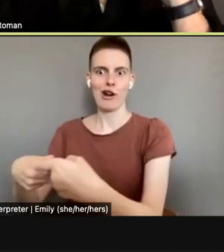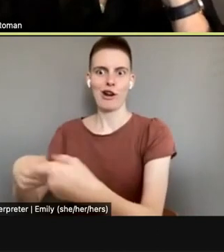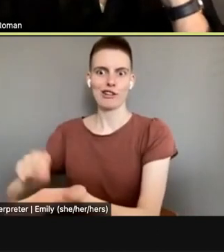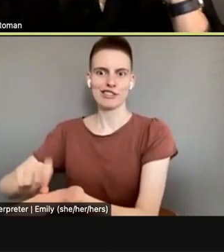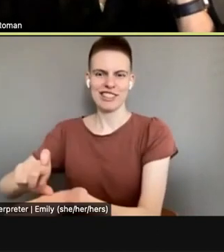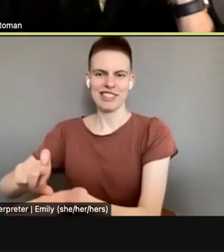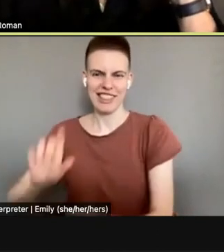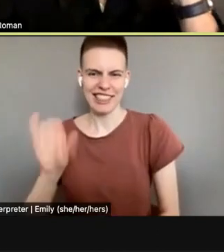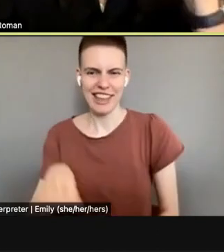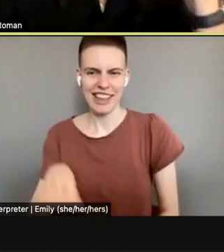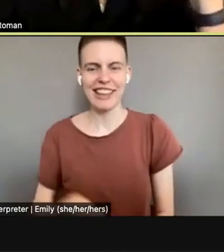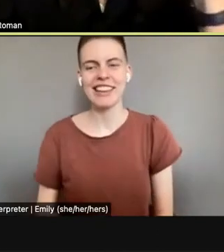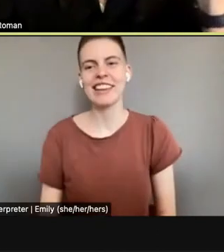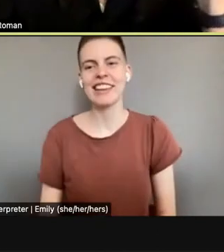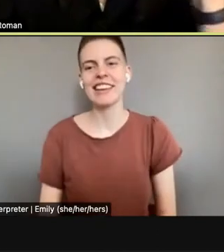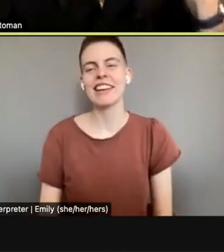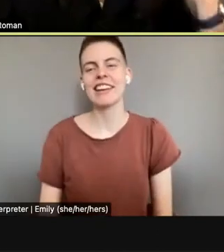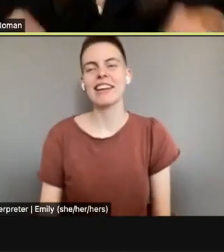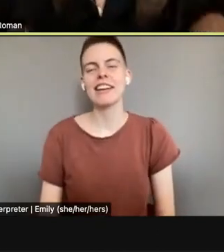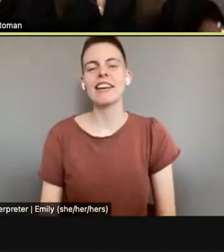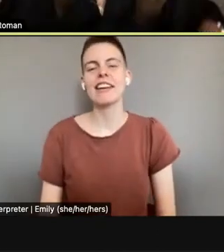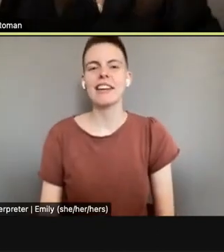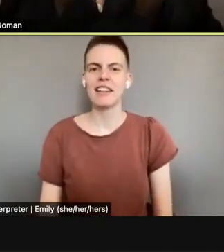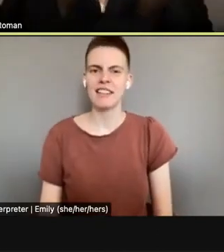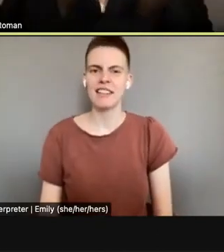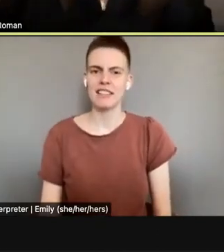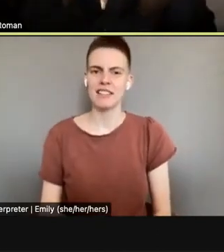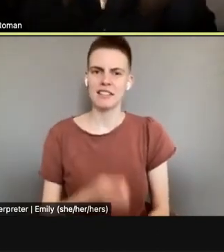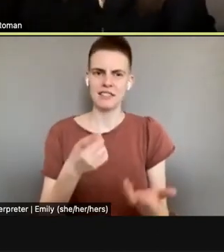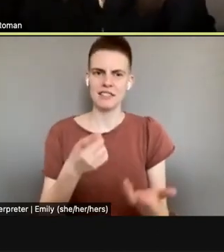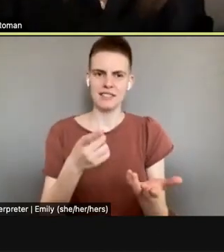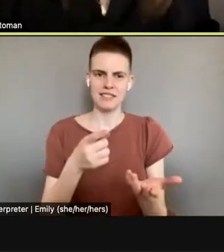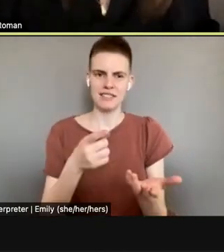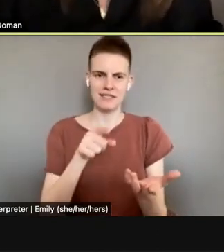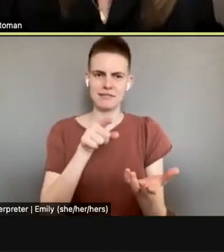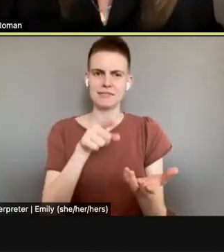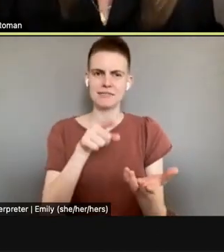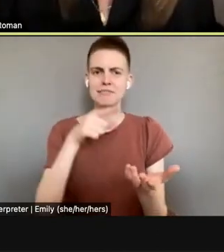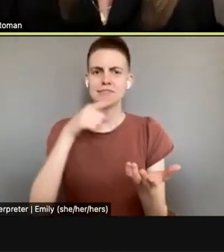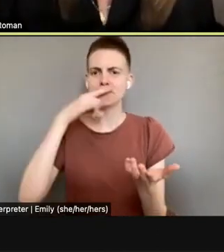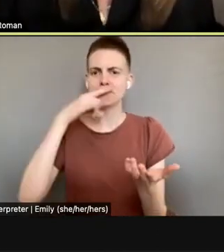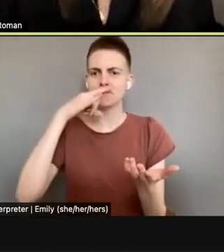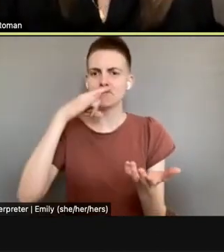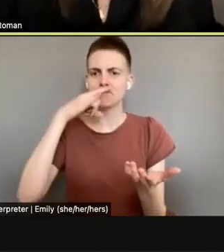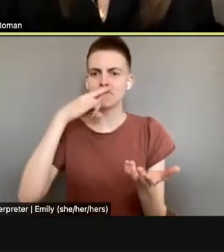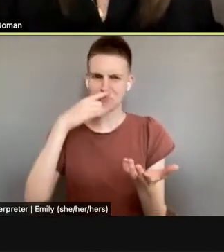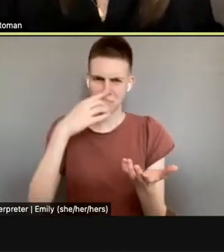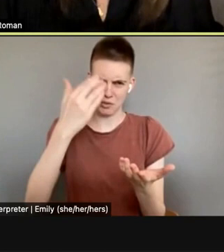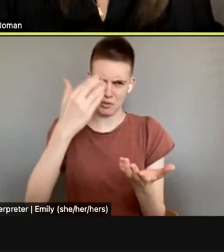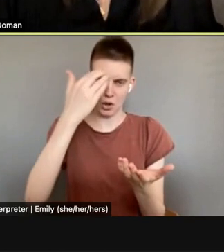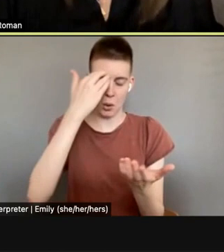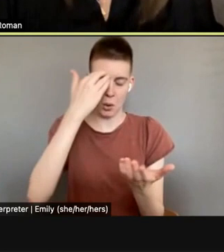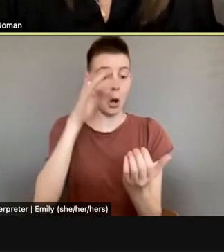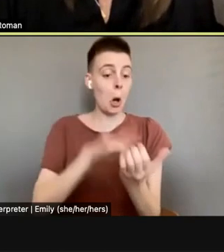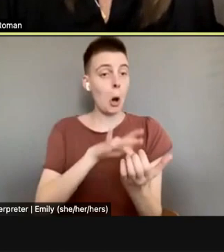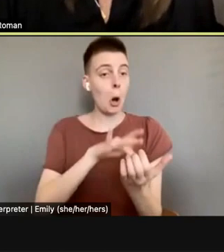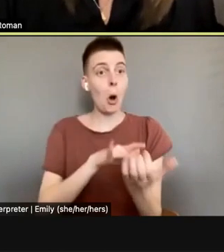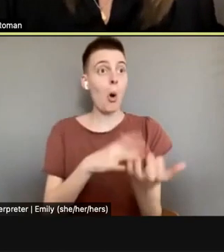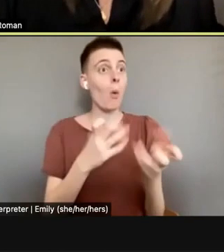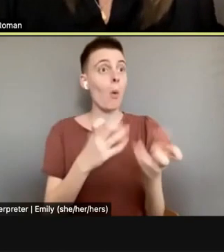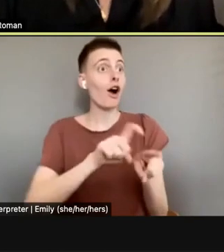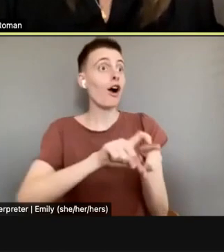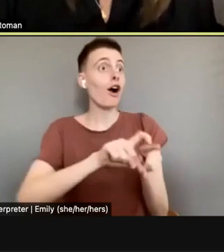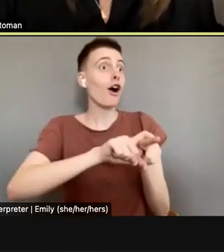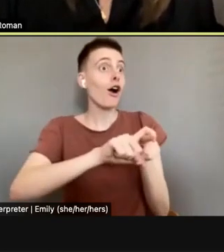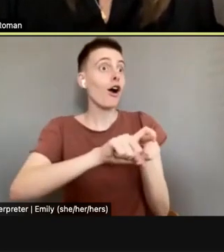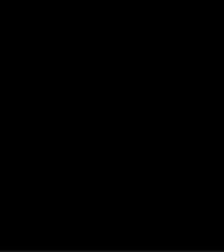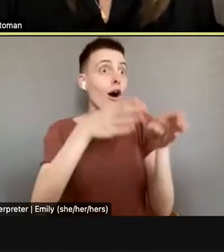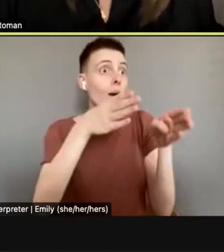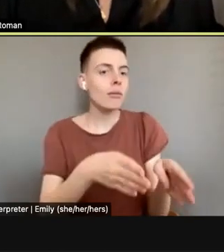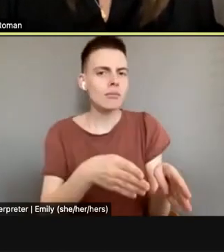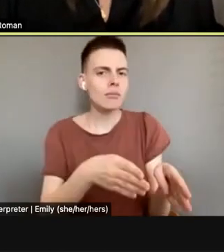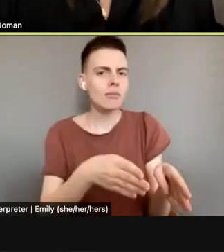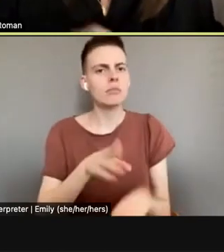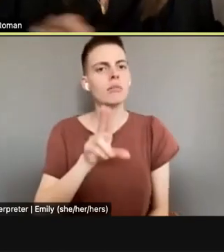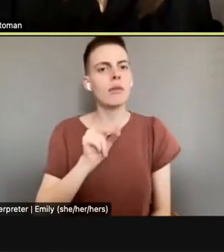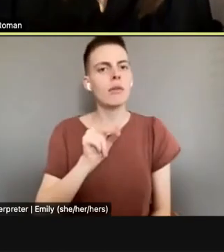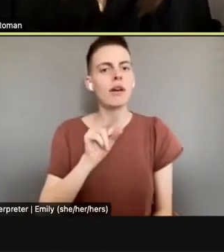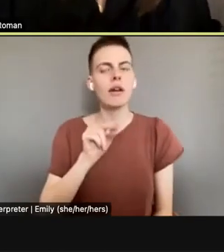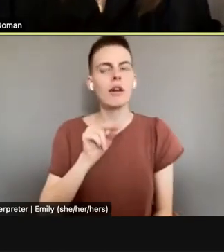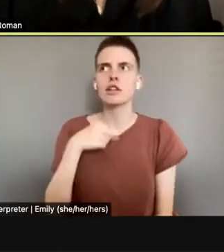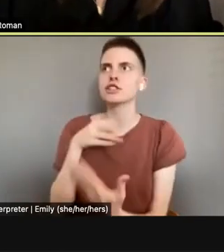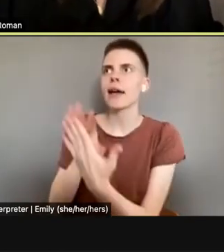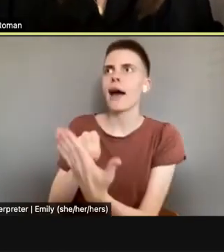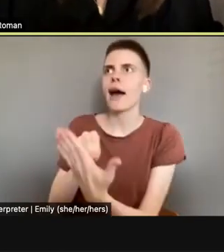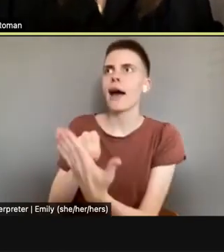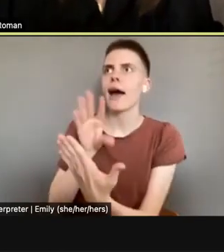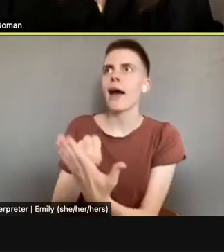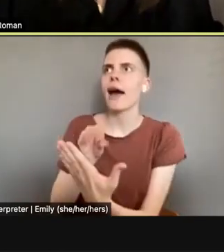but this, what children are doing, they don't really care about making a call. They want to just do what you do. And